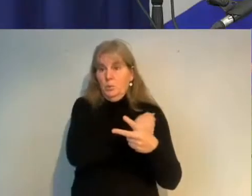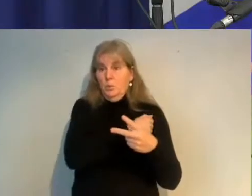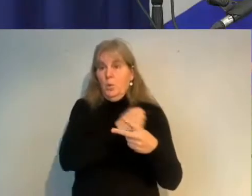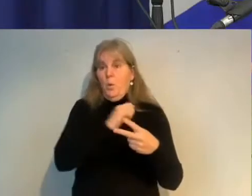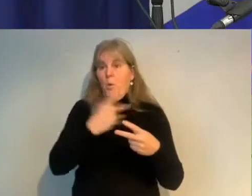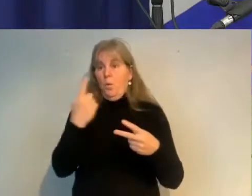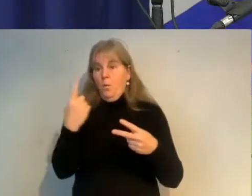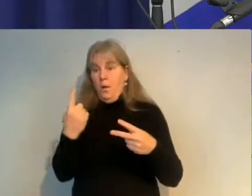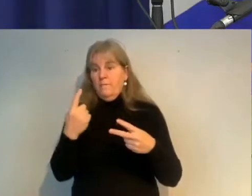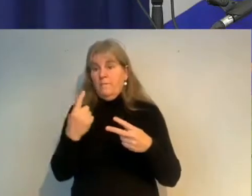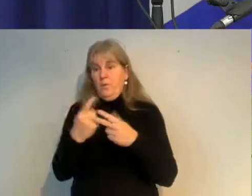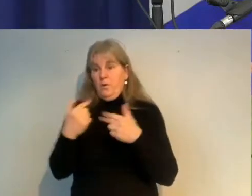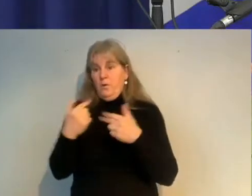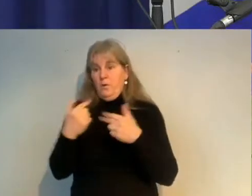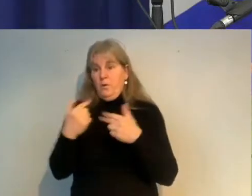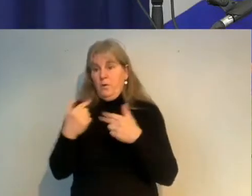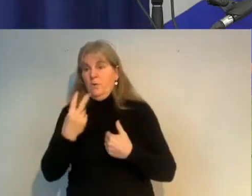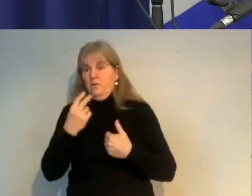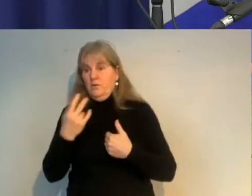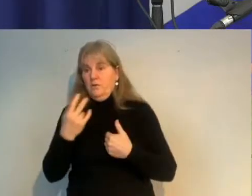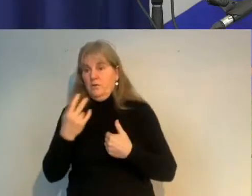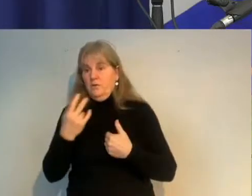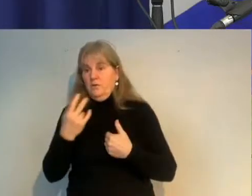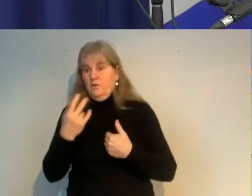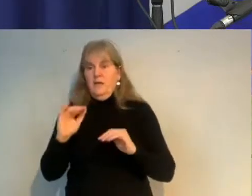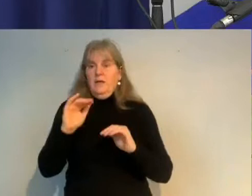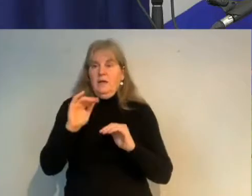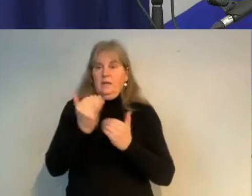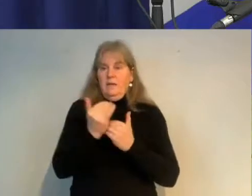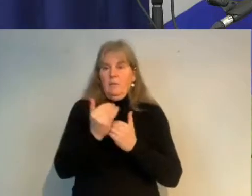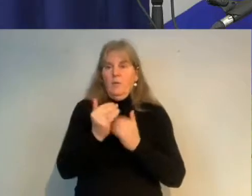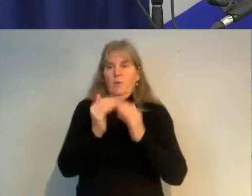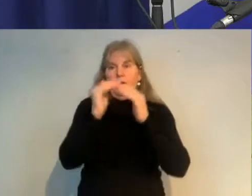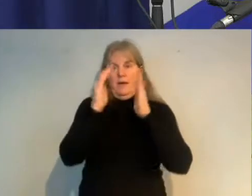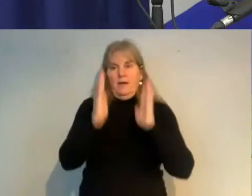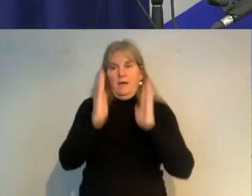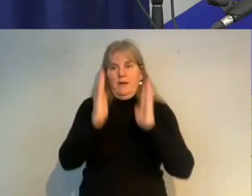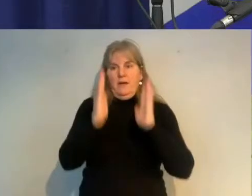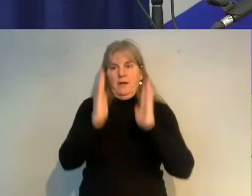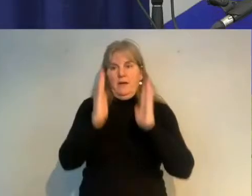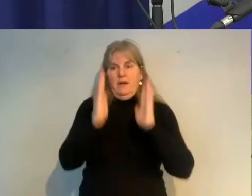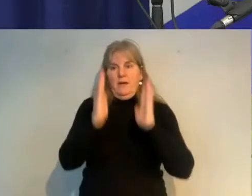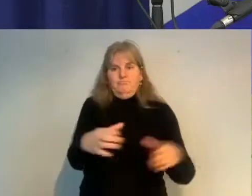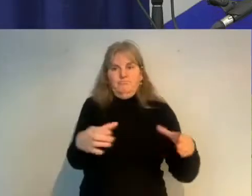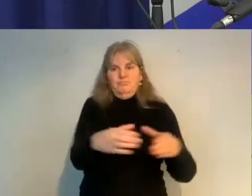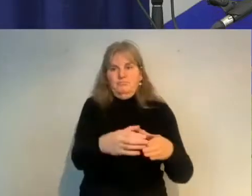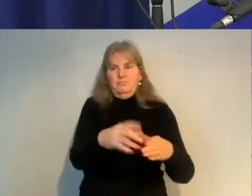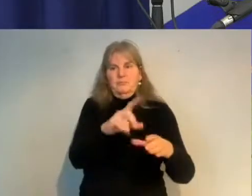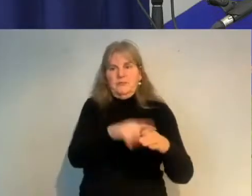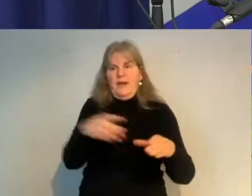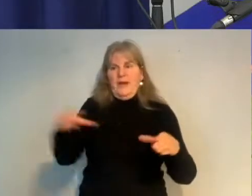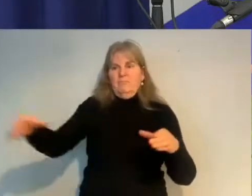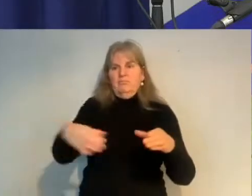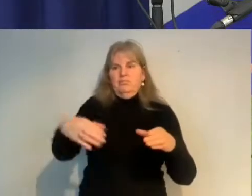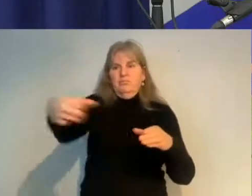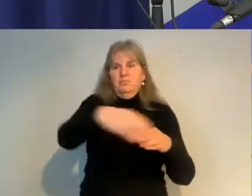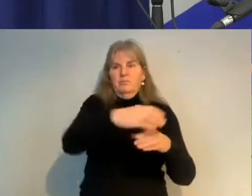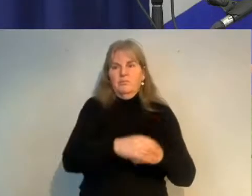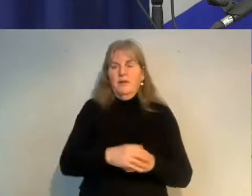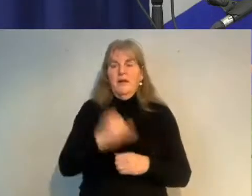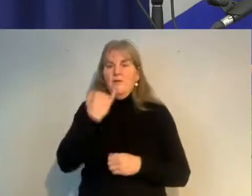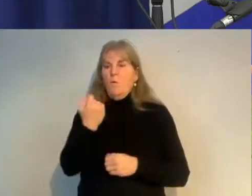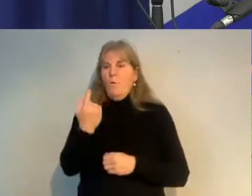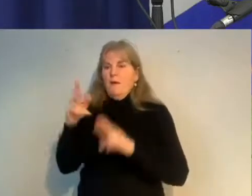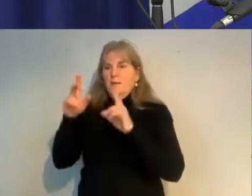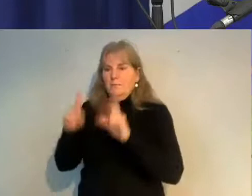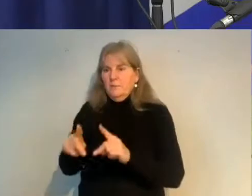then gatherings are restricted to a single household only. Households with a single person who's not vaccinated may